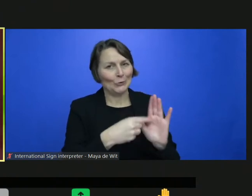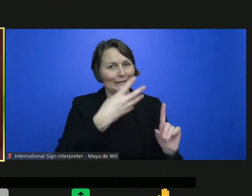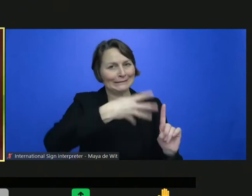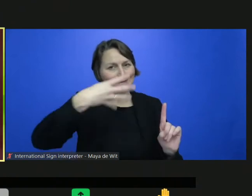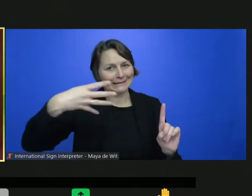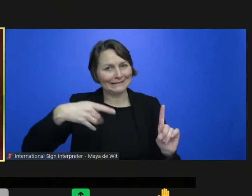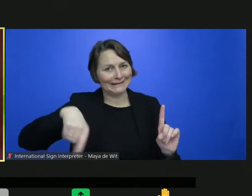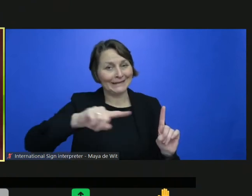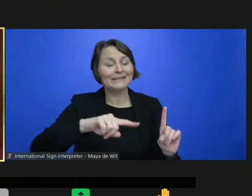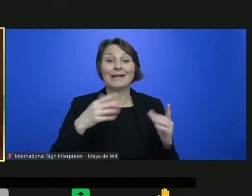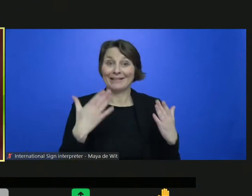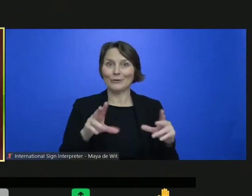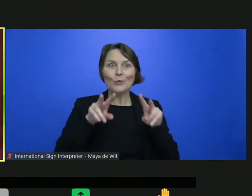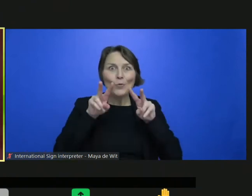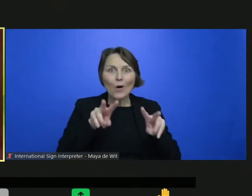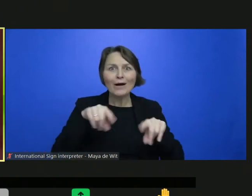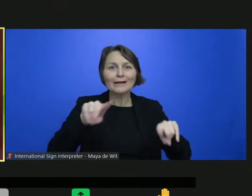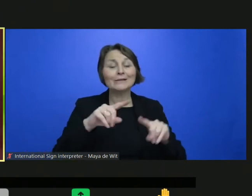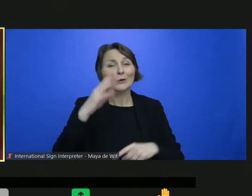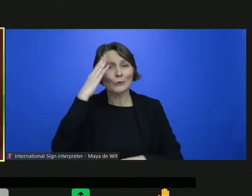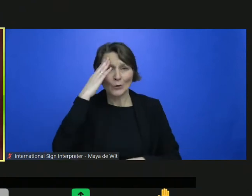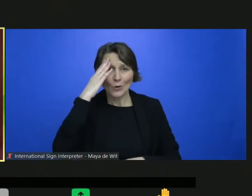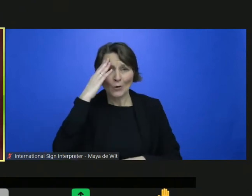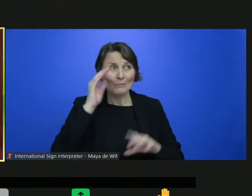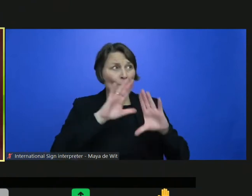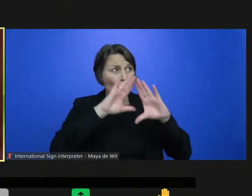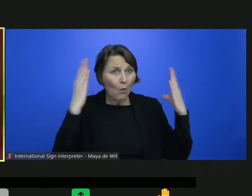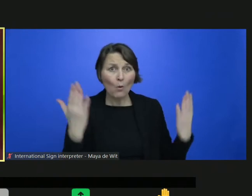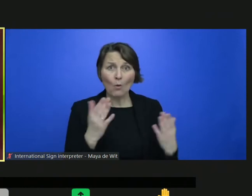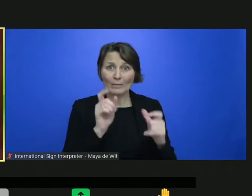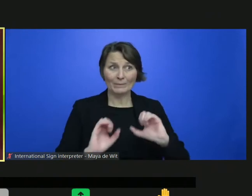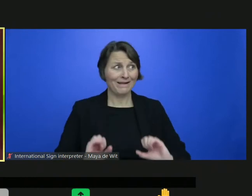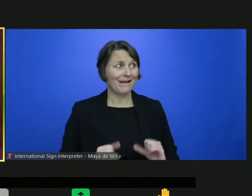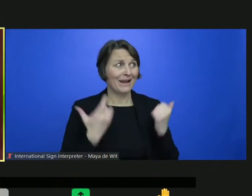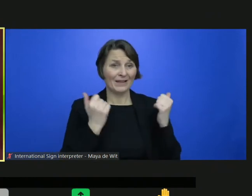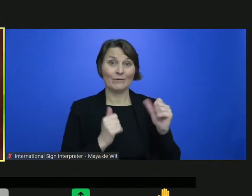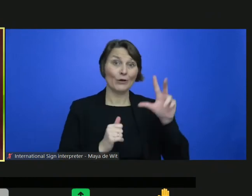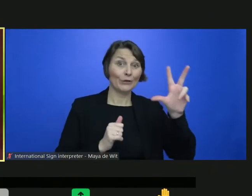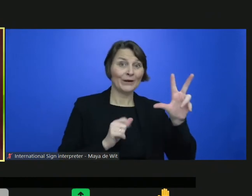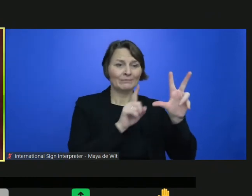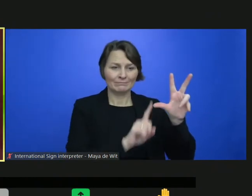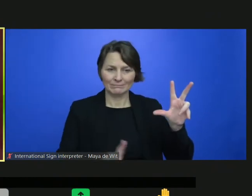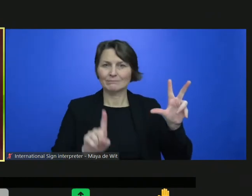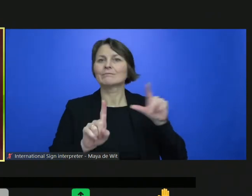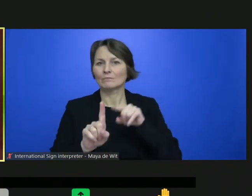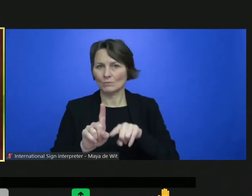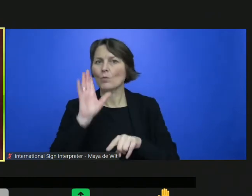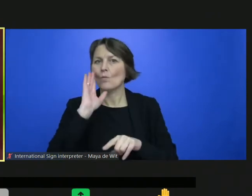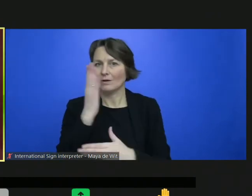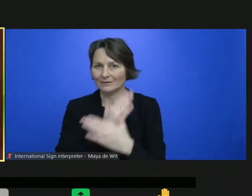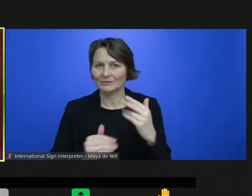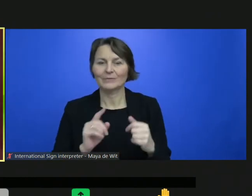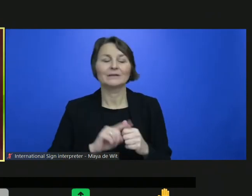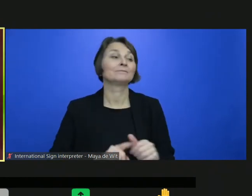audience knows, you know, at least one in three humans will have a disability or be close to someone who is. One in five women will have a